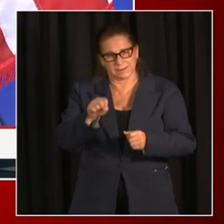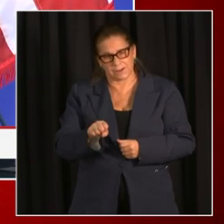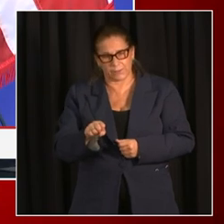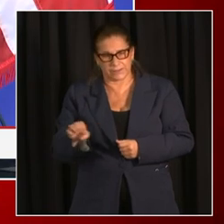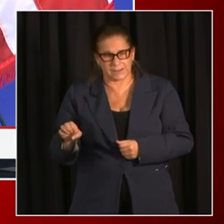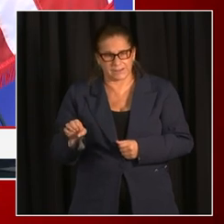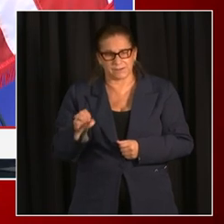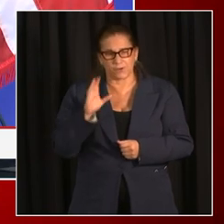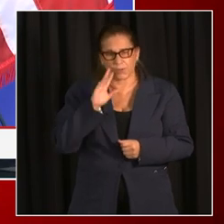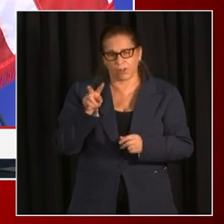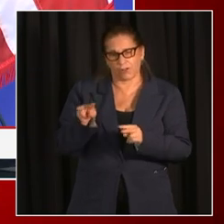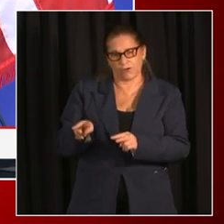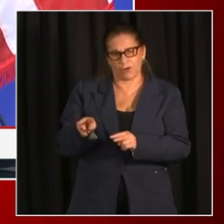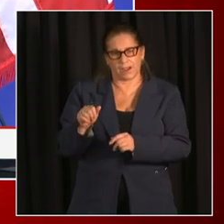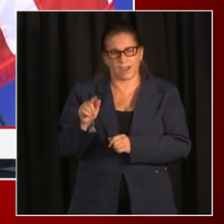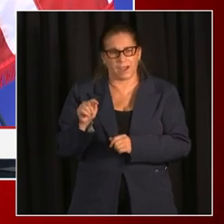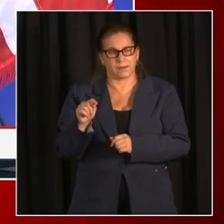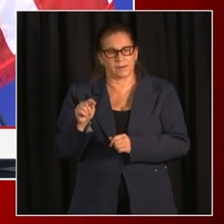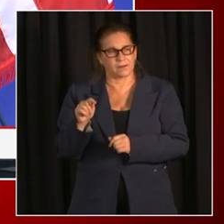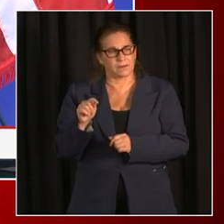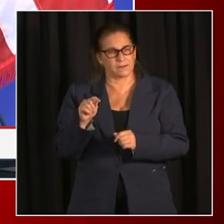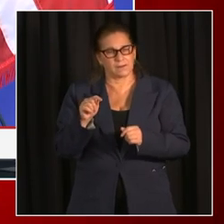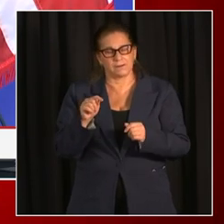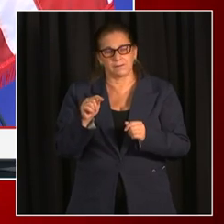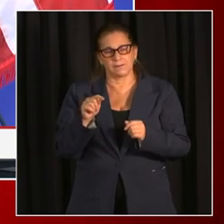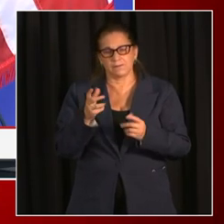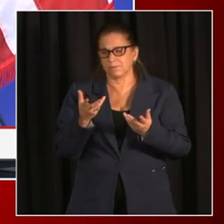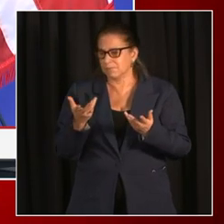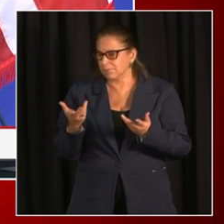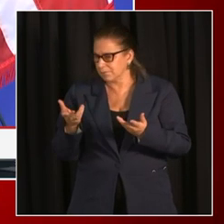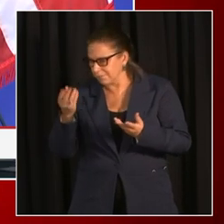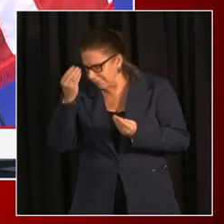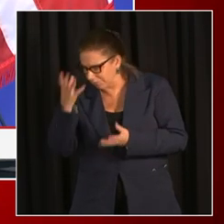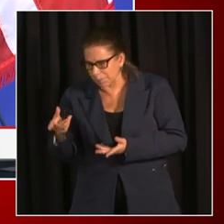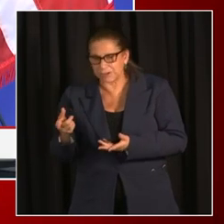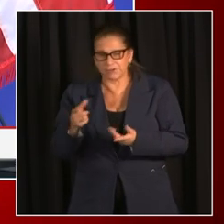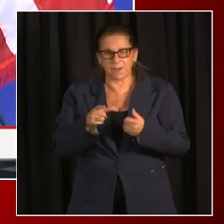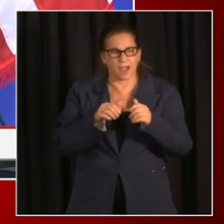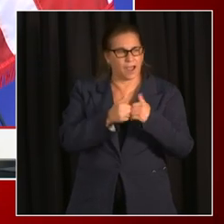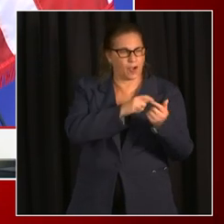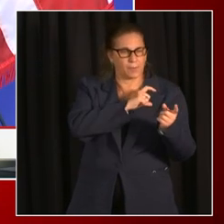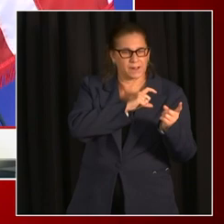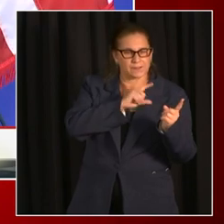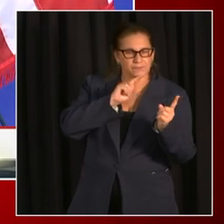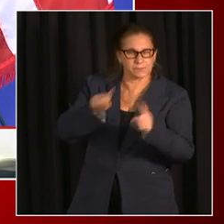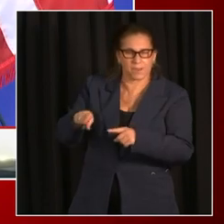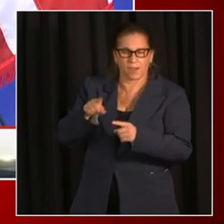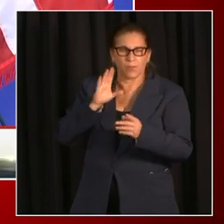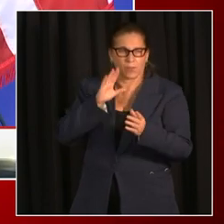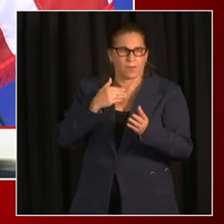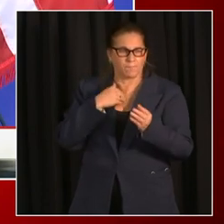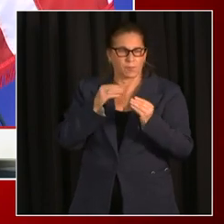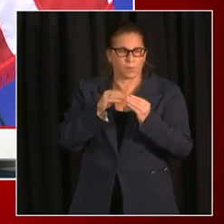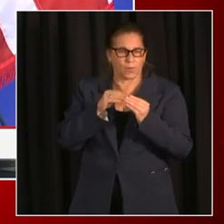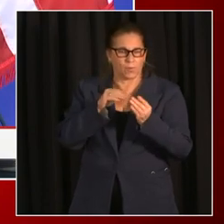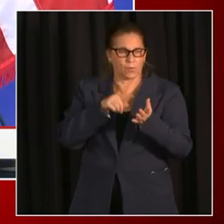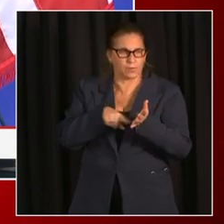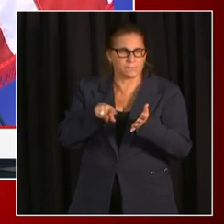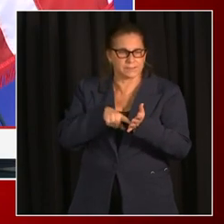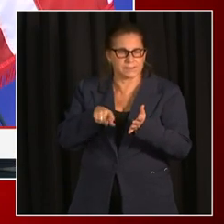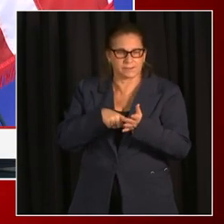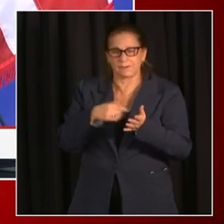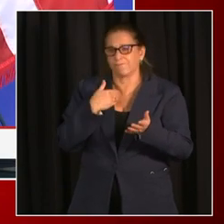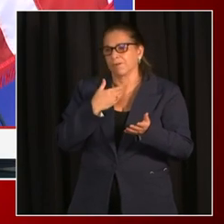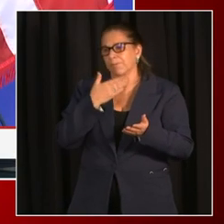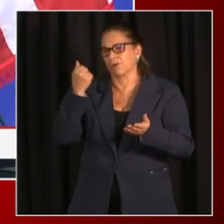at MPD's response to the events and if there were any failures in that response, and that's exactly what he's